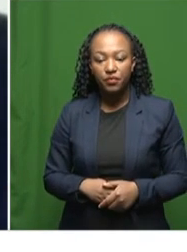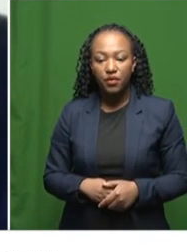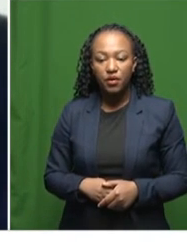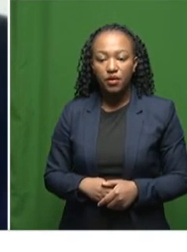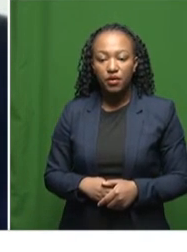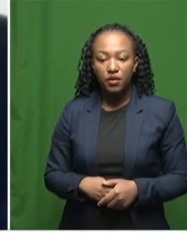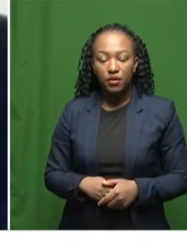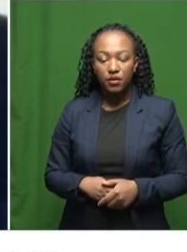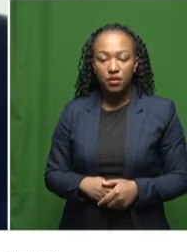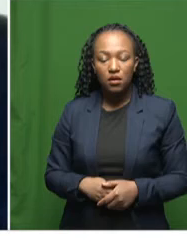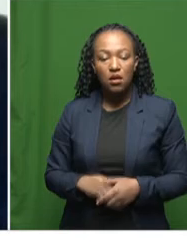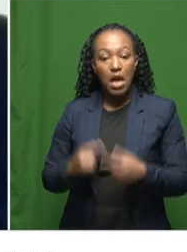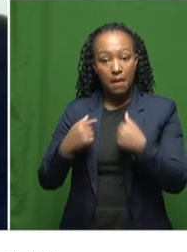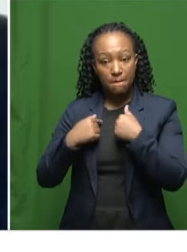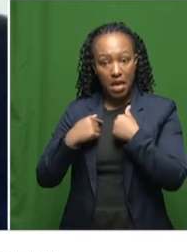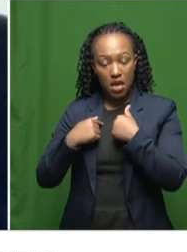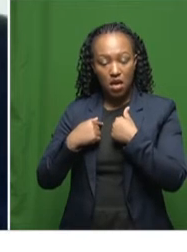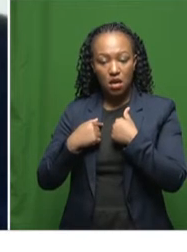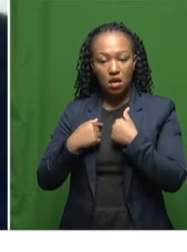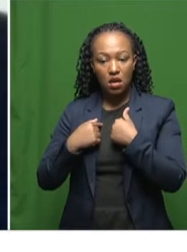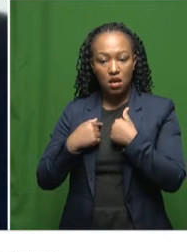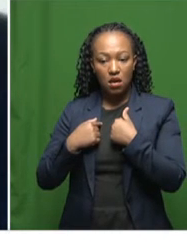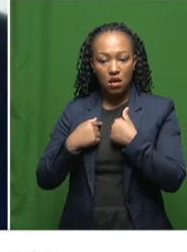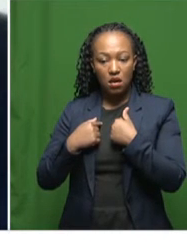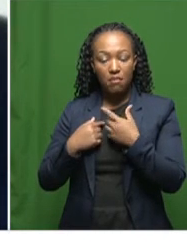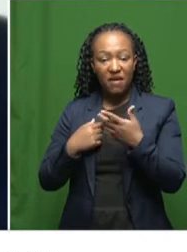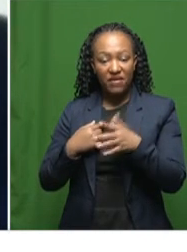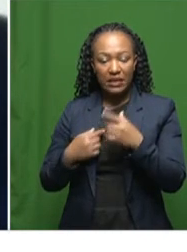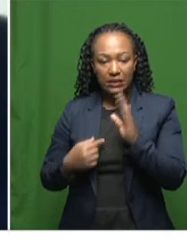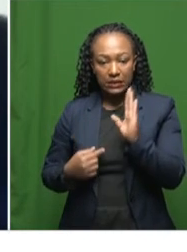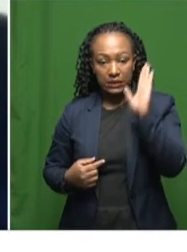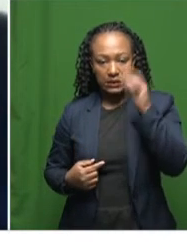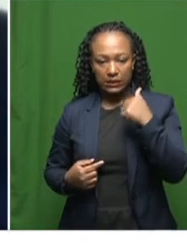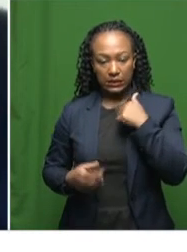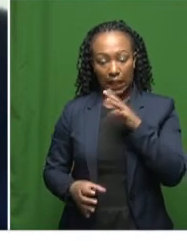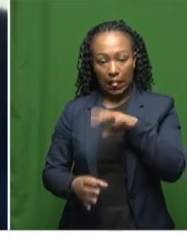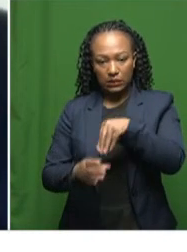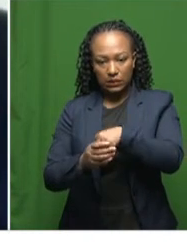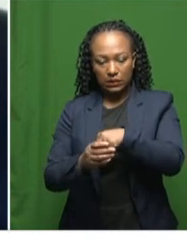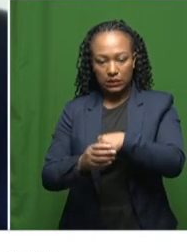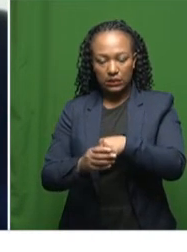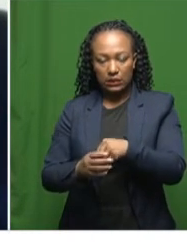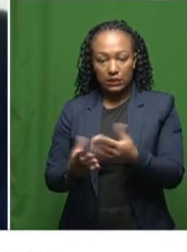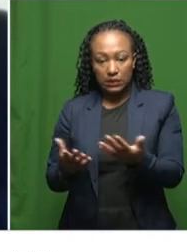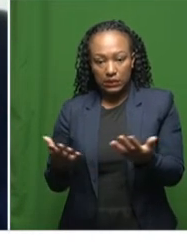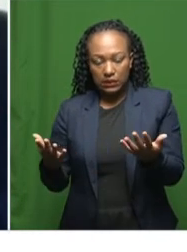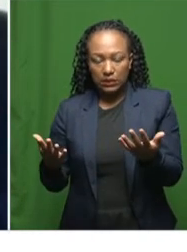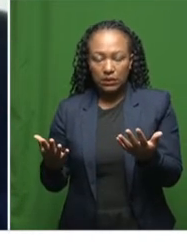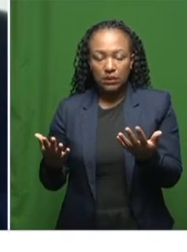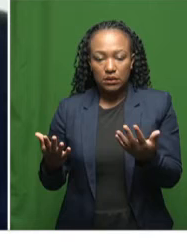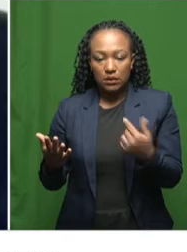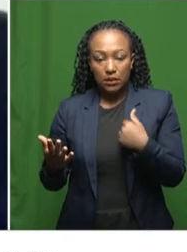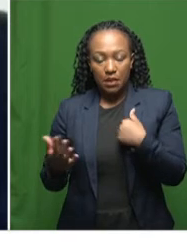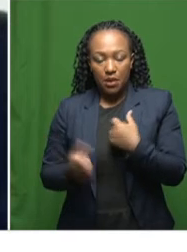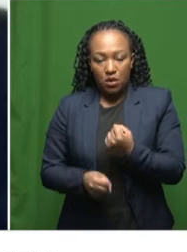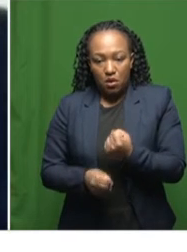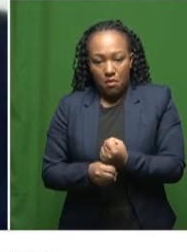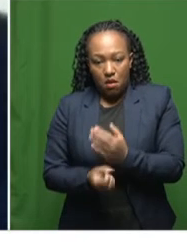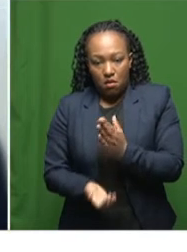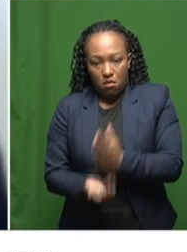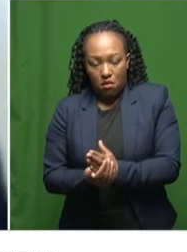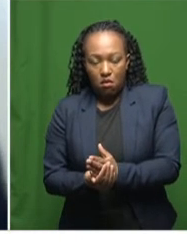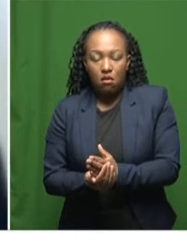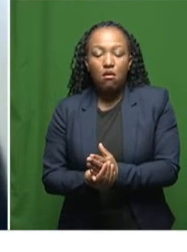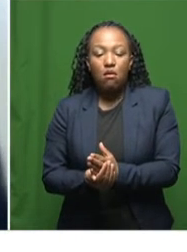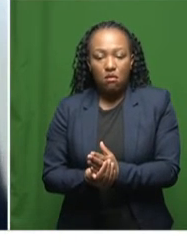I've kind of like put myself, my neck on the block on this one. And I'm making sure that also at the